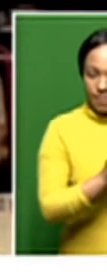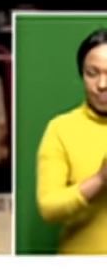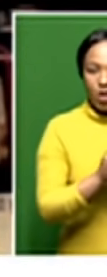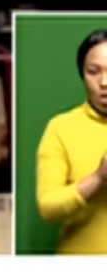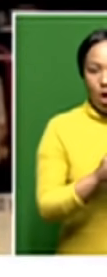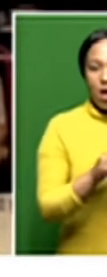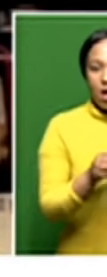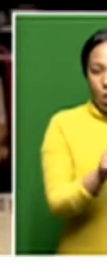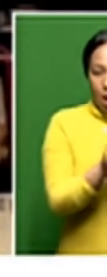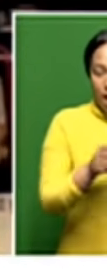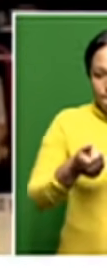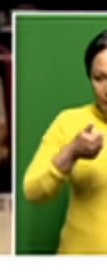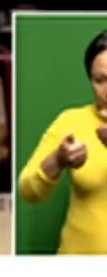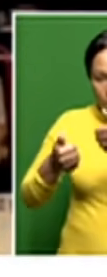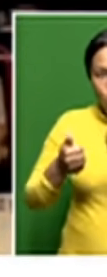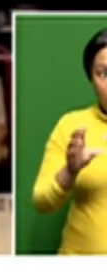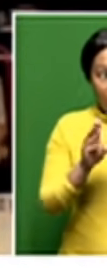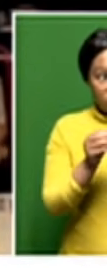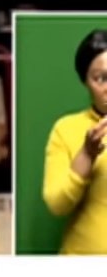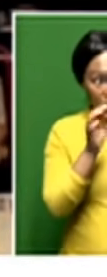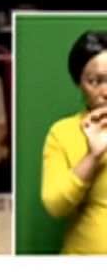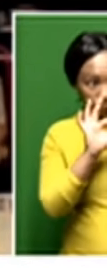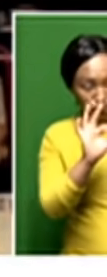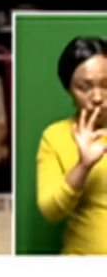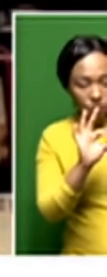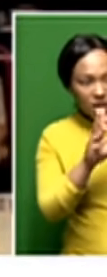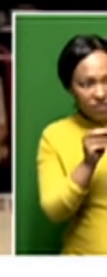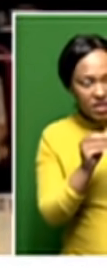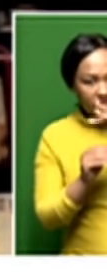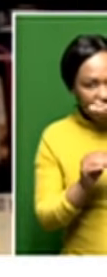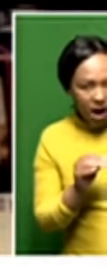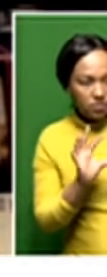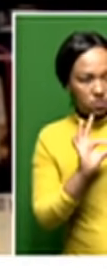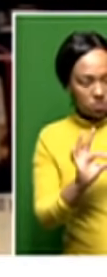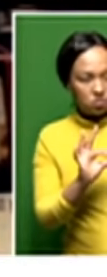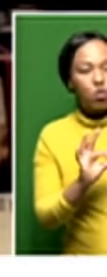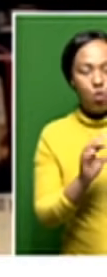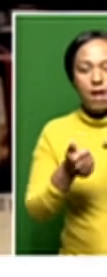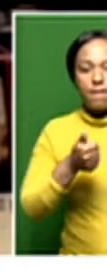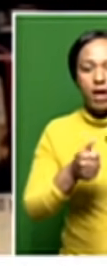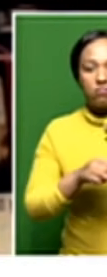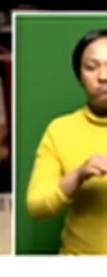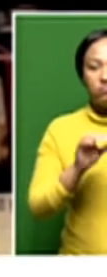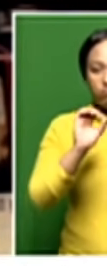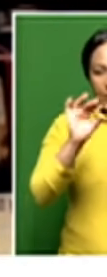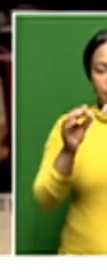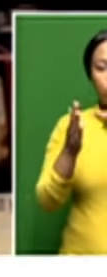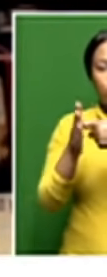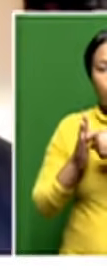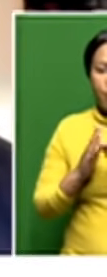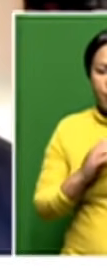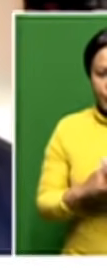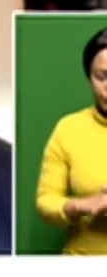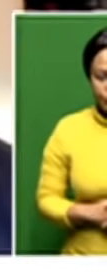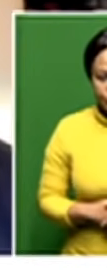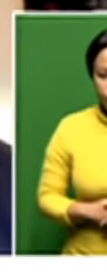shelves as soon as they are cleared with fresh stock that is produced with quality assured cans. So